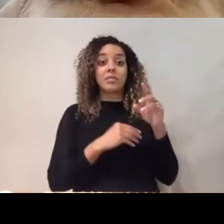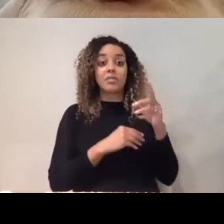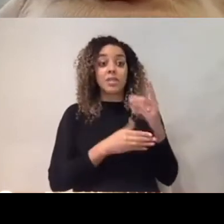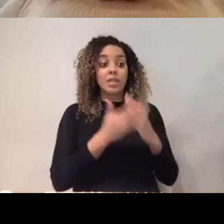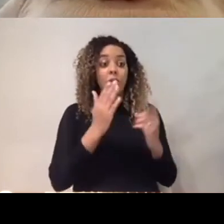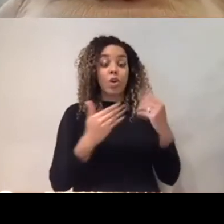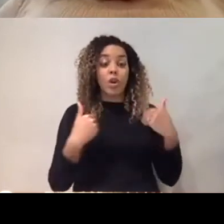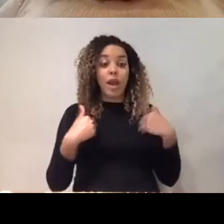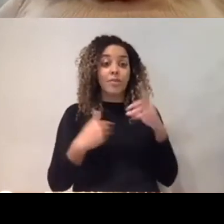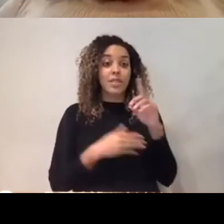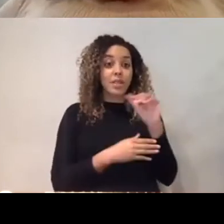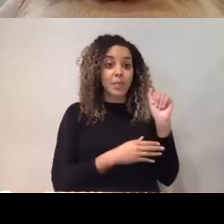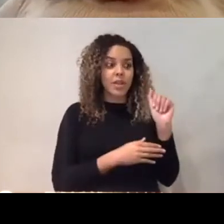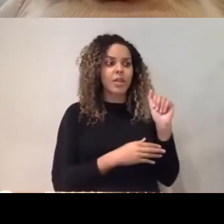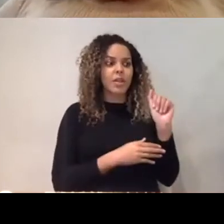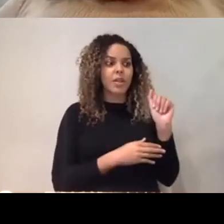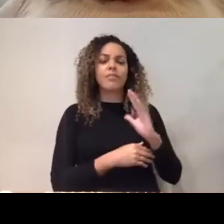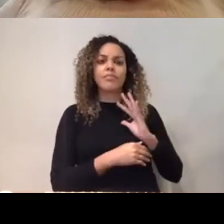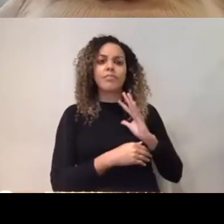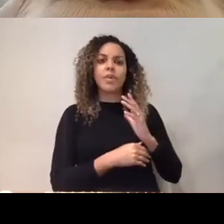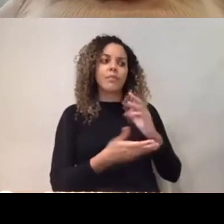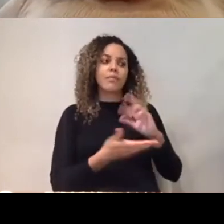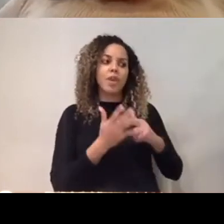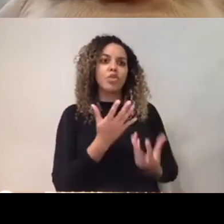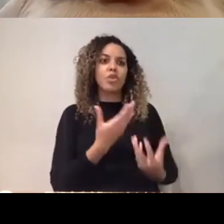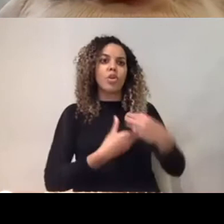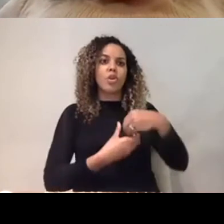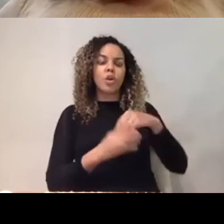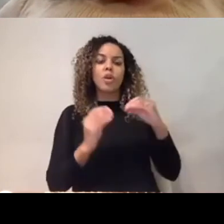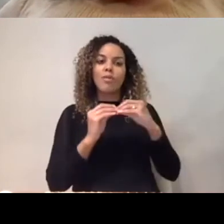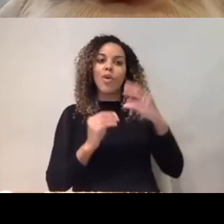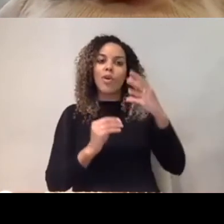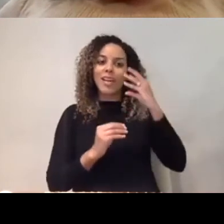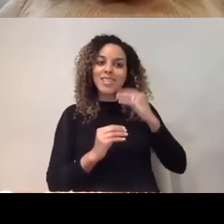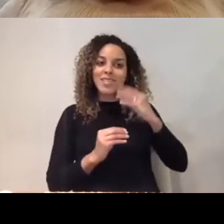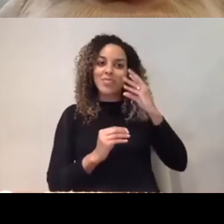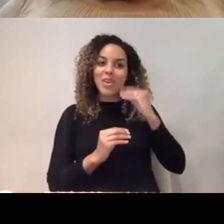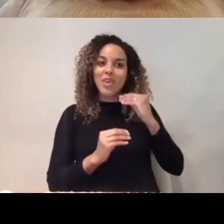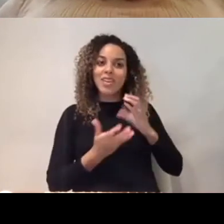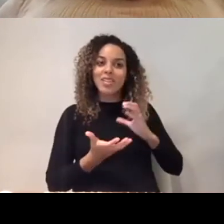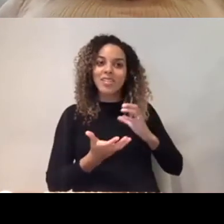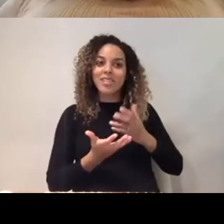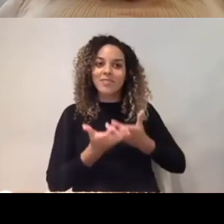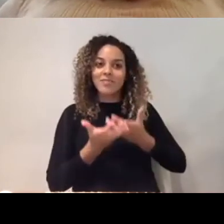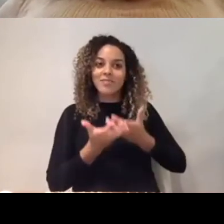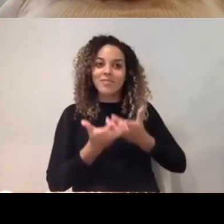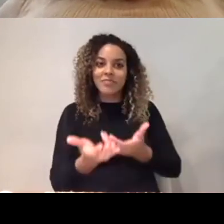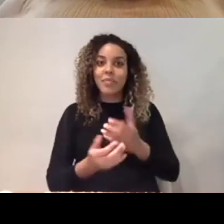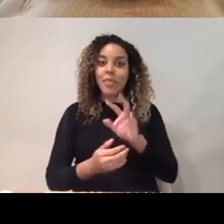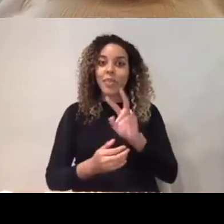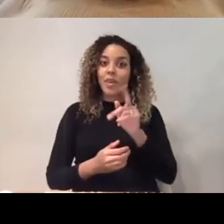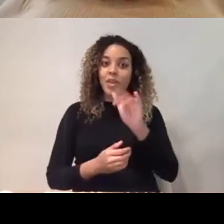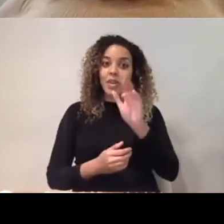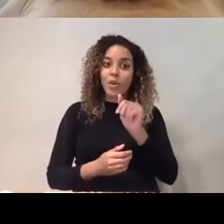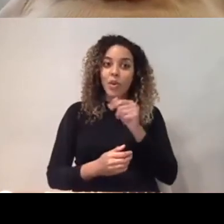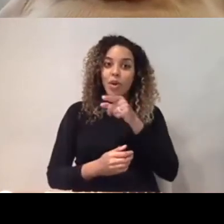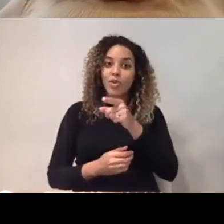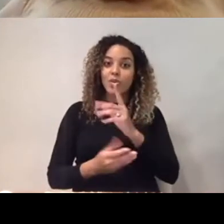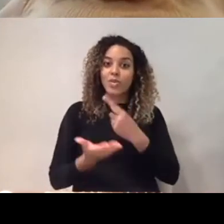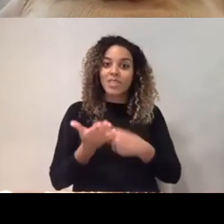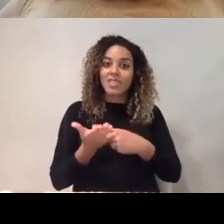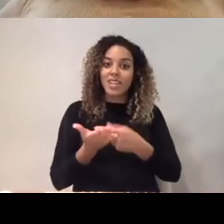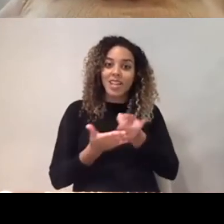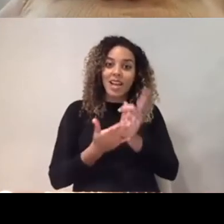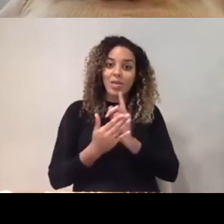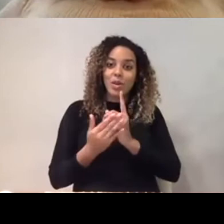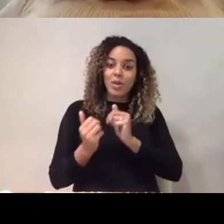background is just one more experience that you bring to it. And Victoria, you know, you talked last week with me about how